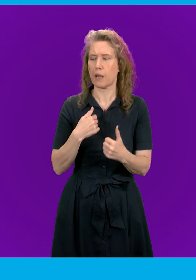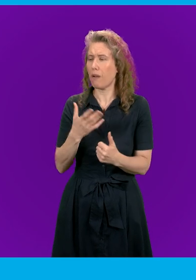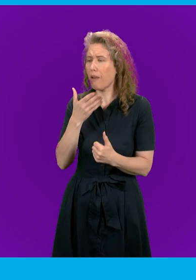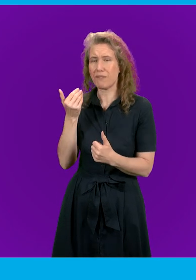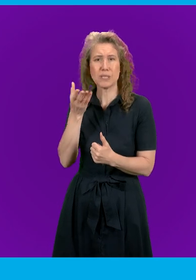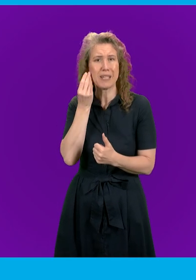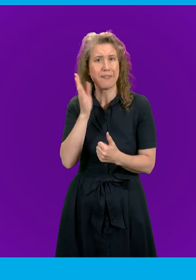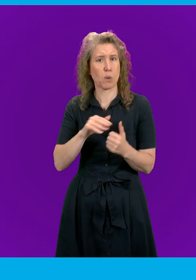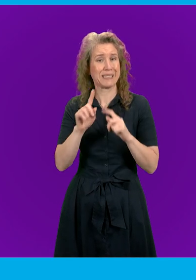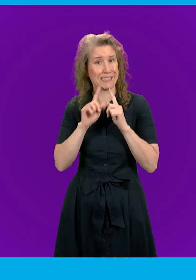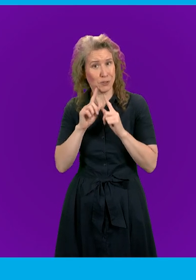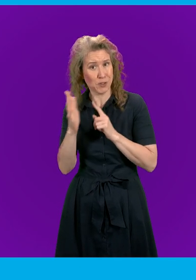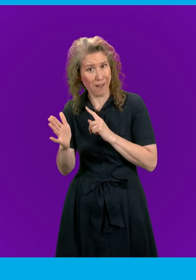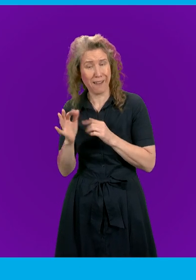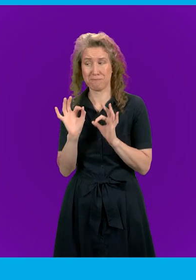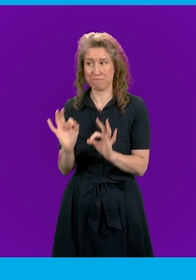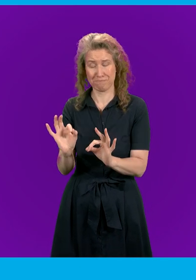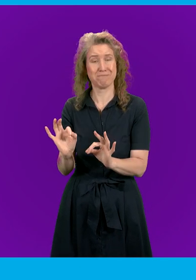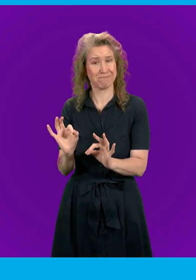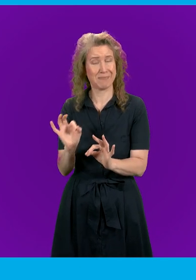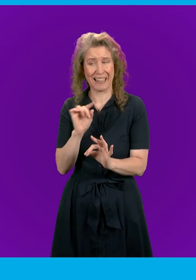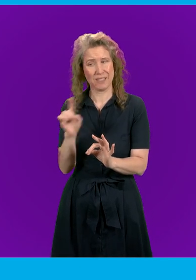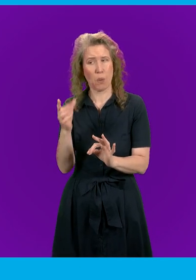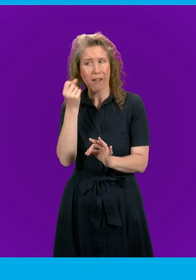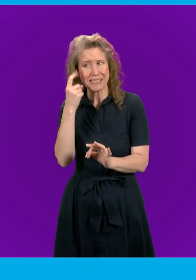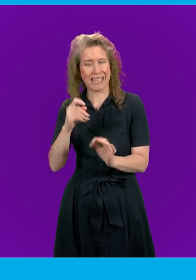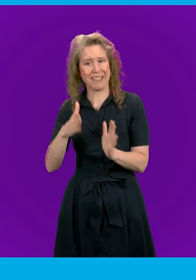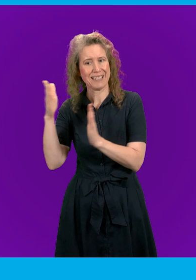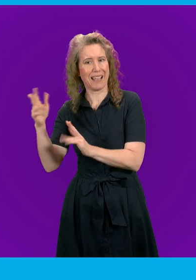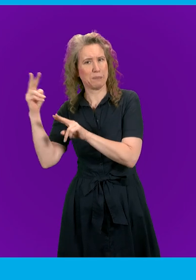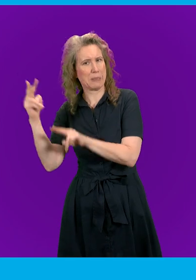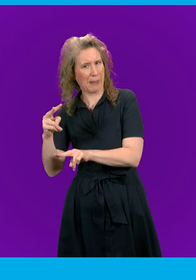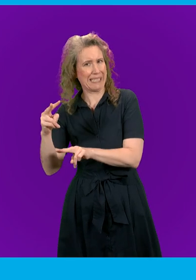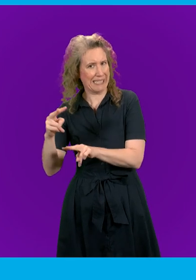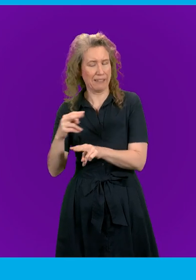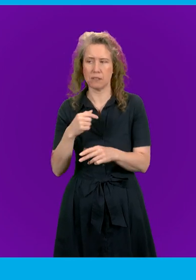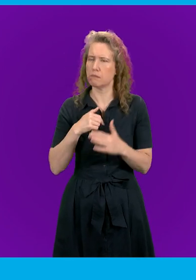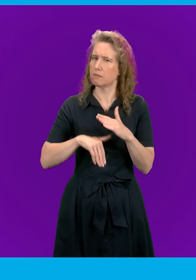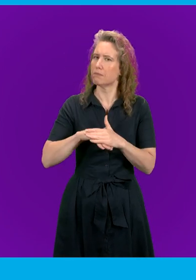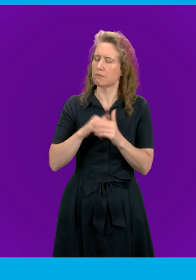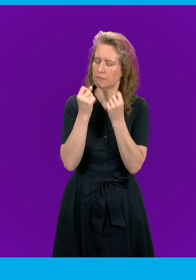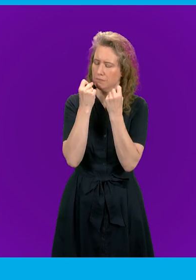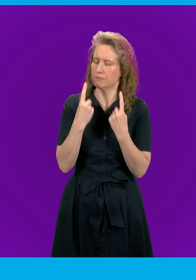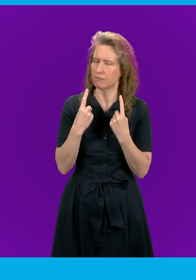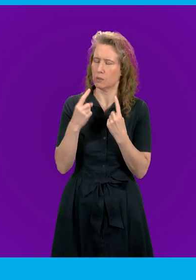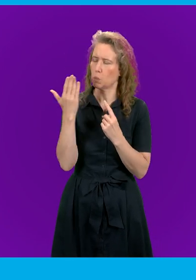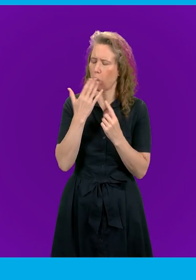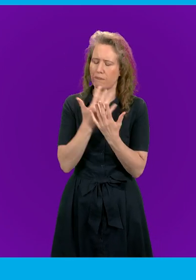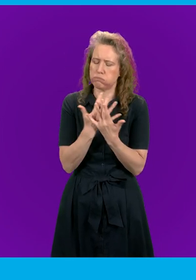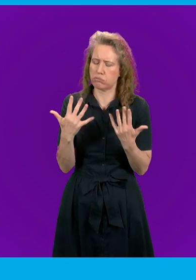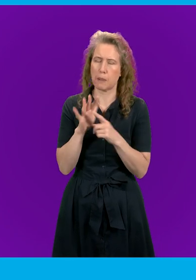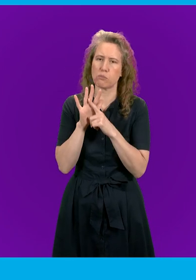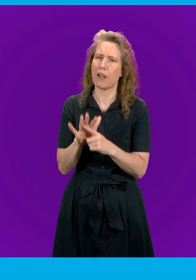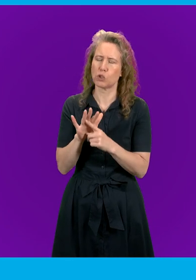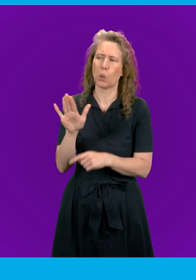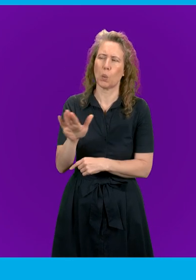from our teacher and just that side of things. And I do completely appreciate all the pressures that schools are under.